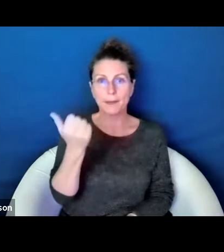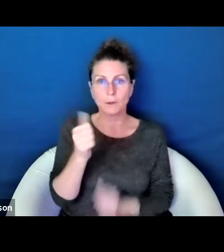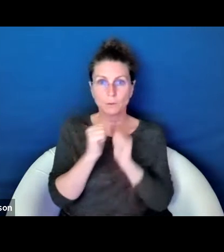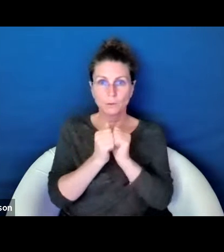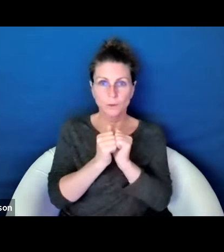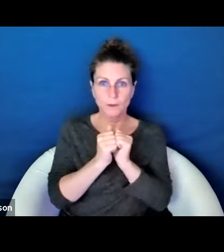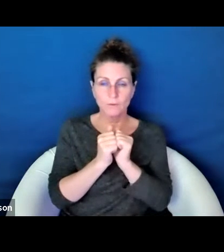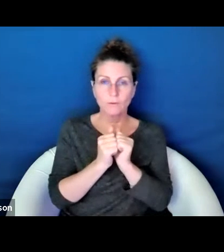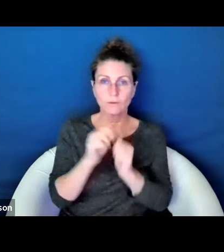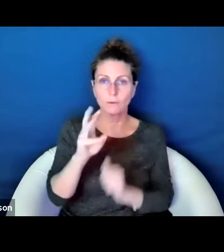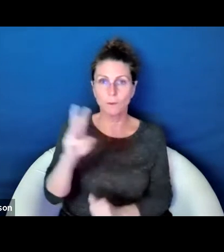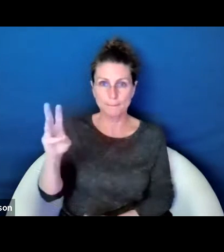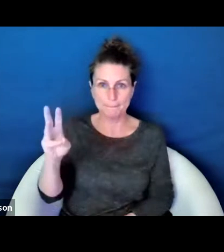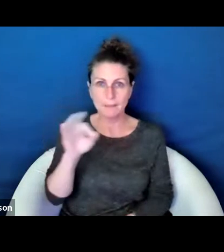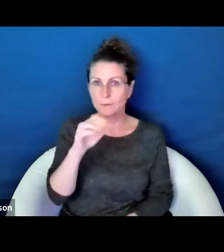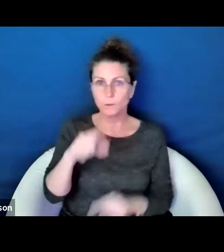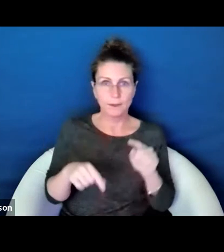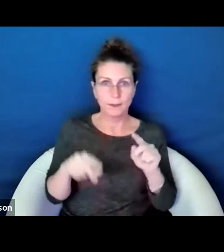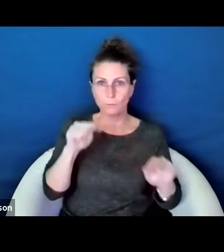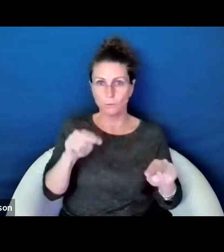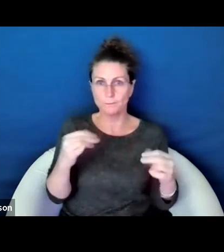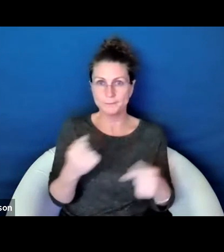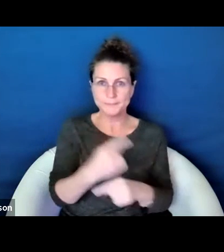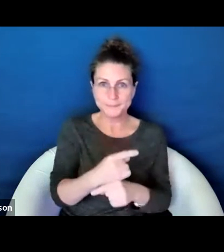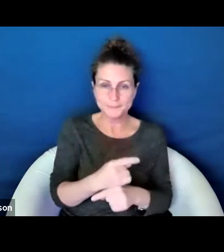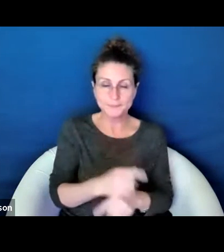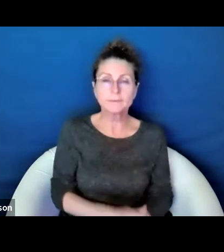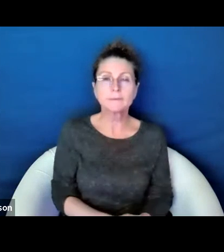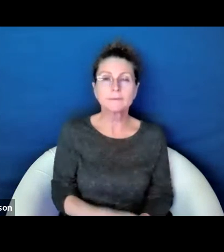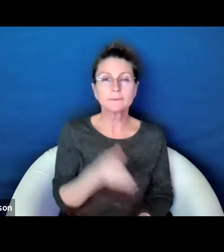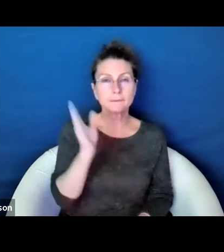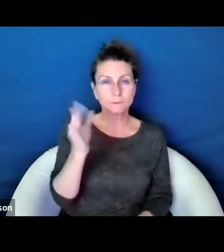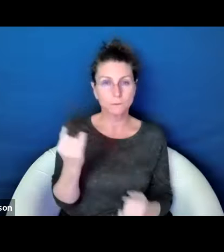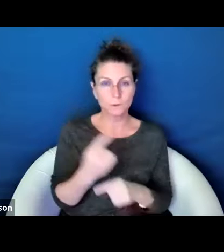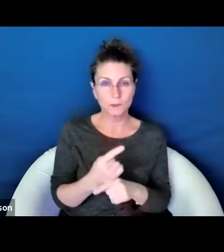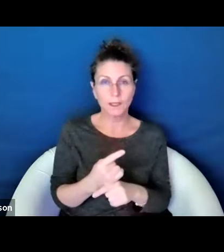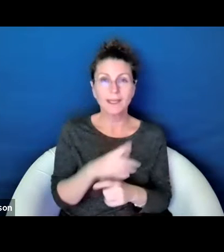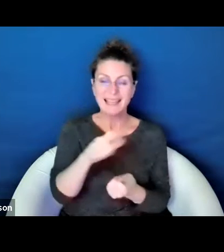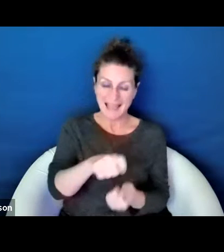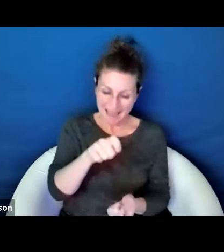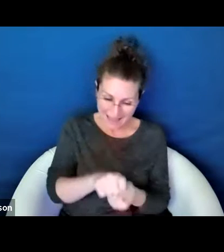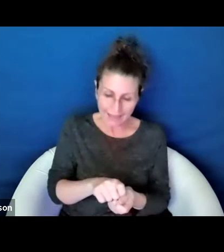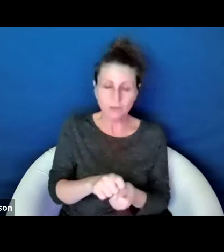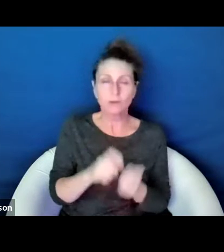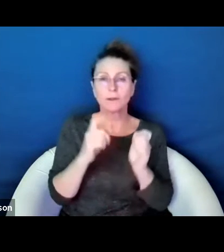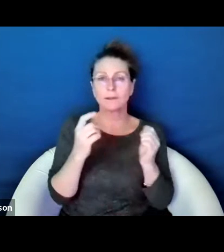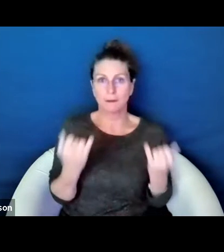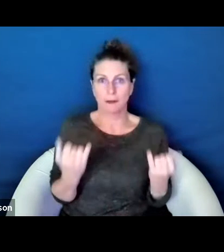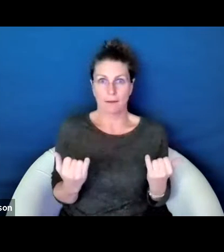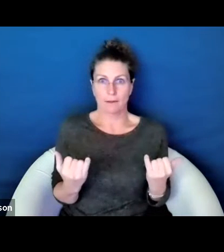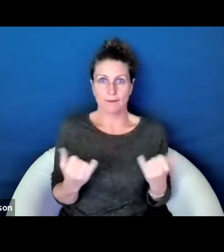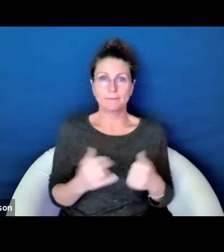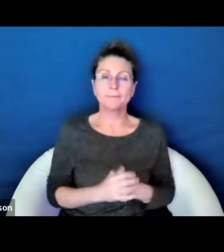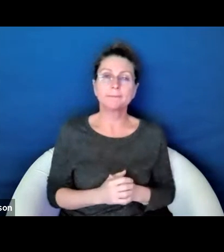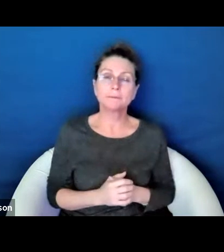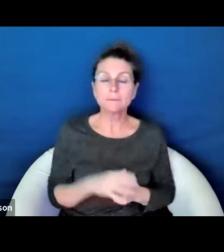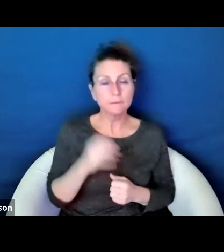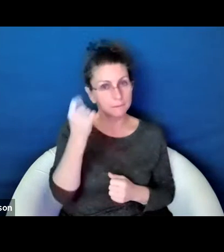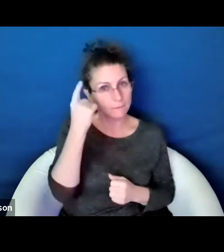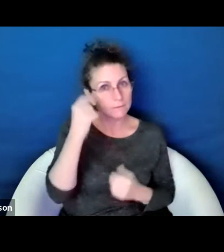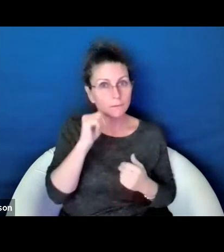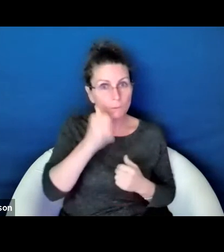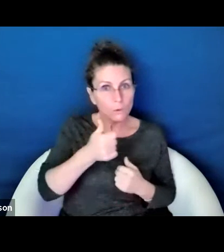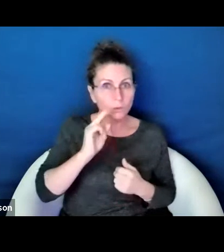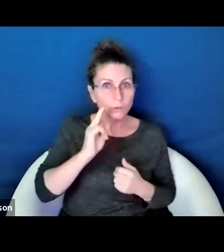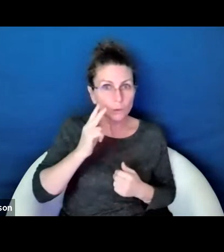this morning. The information presented here is accurate as of today's presentation and may change rapidly depending